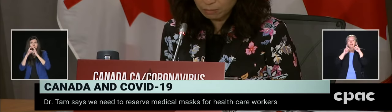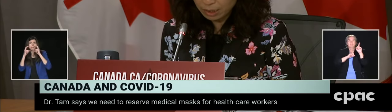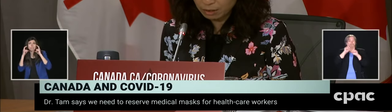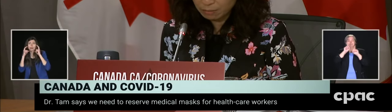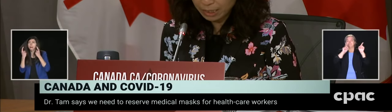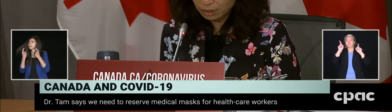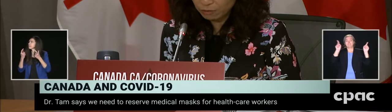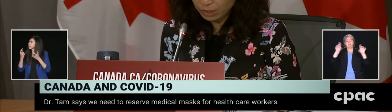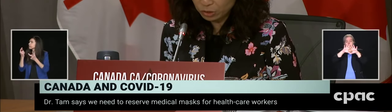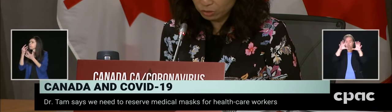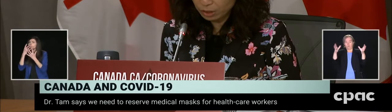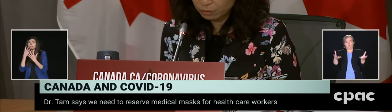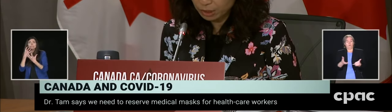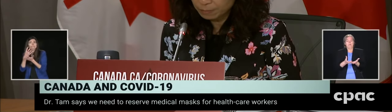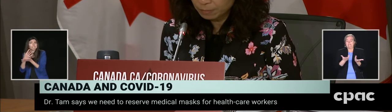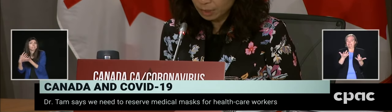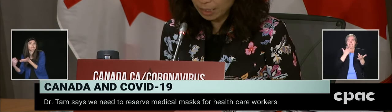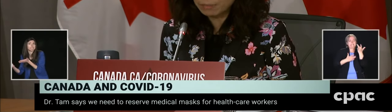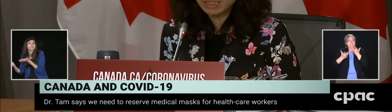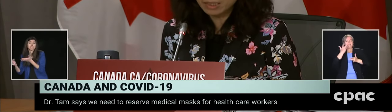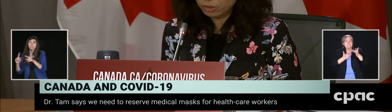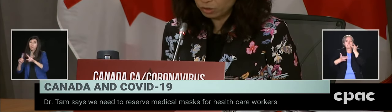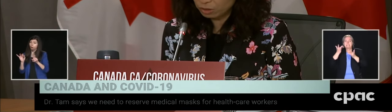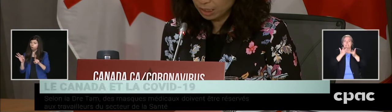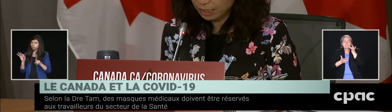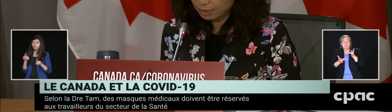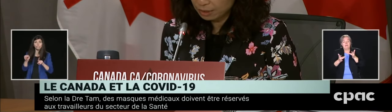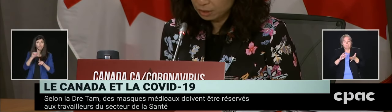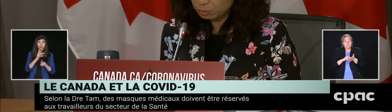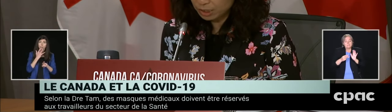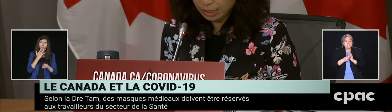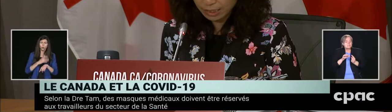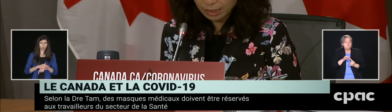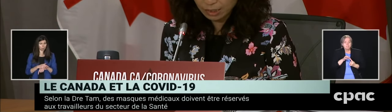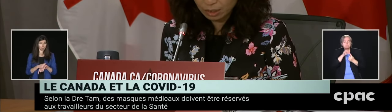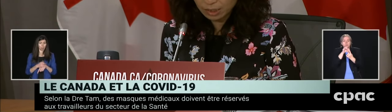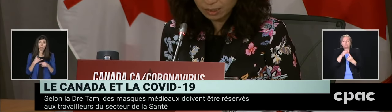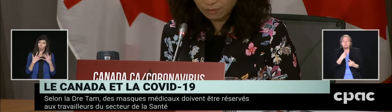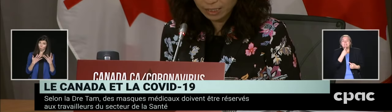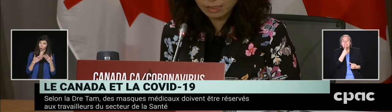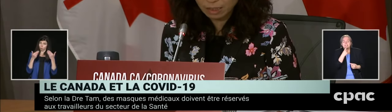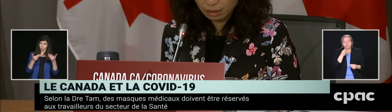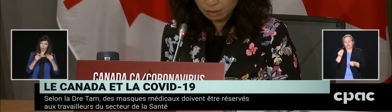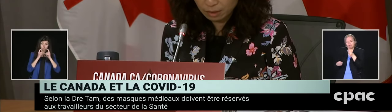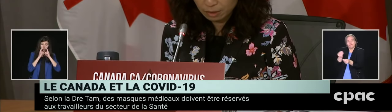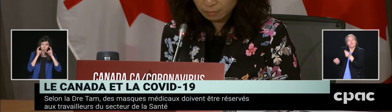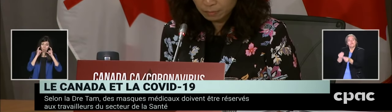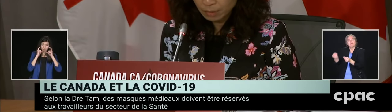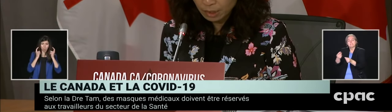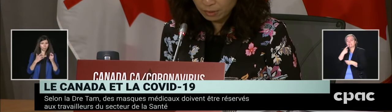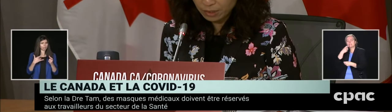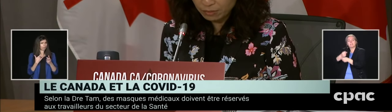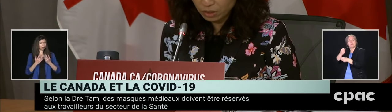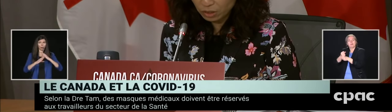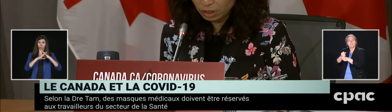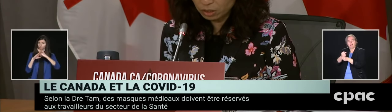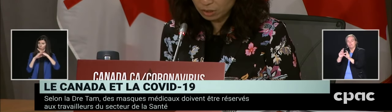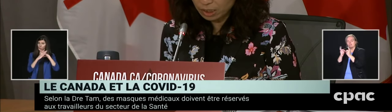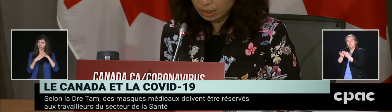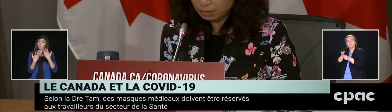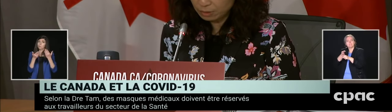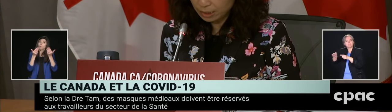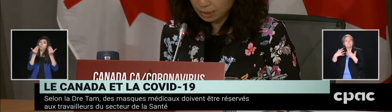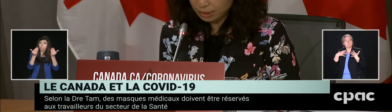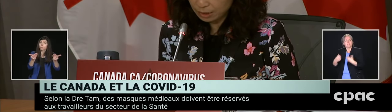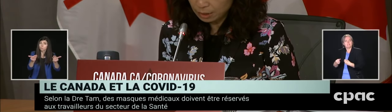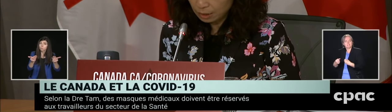a non-medical mask or facial covering can be an additional layer to protect and not infect others, even if you're not